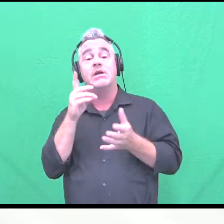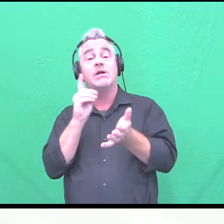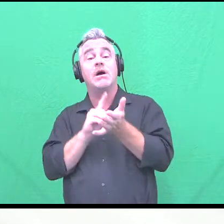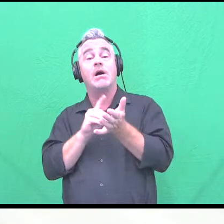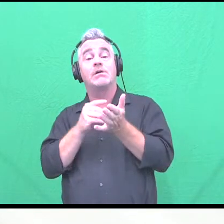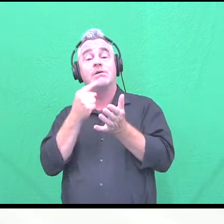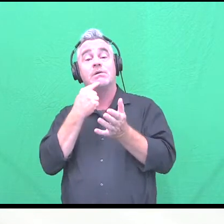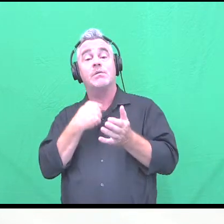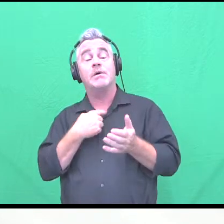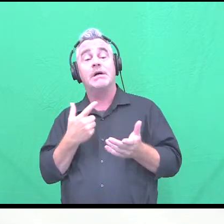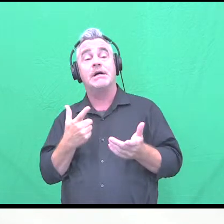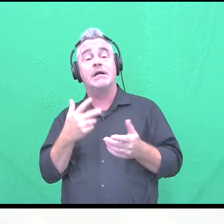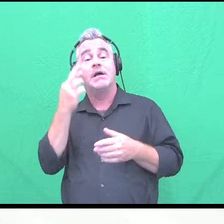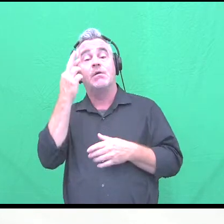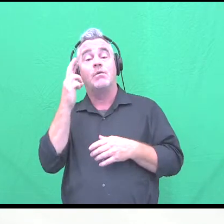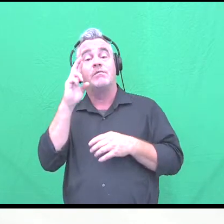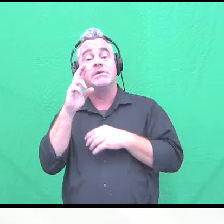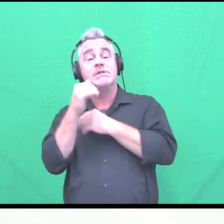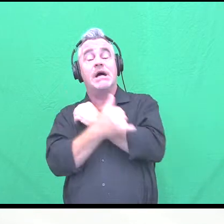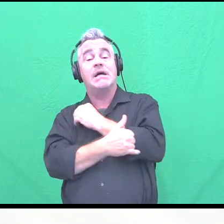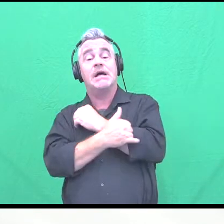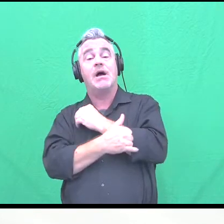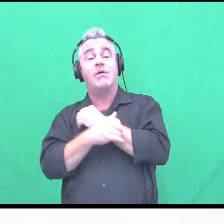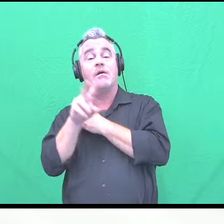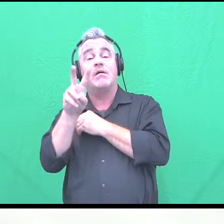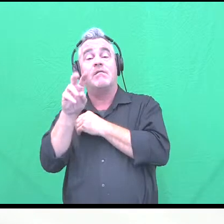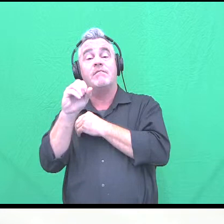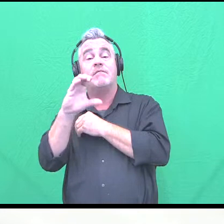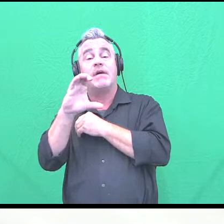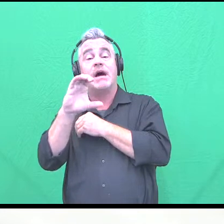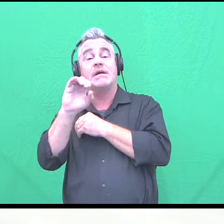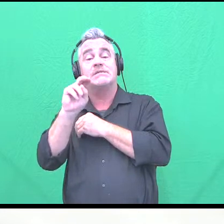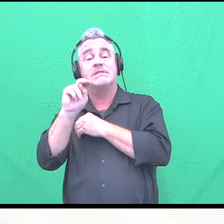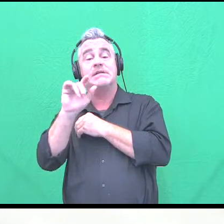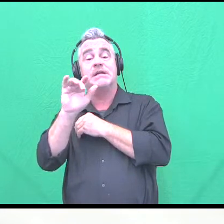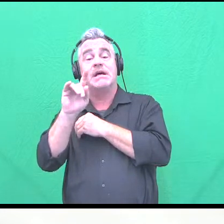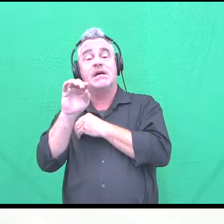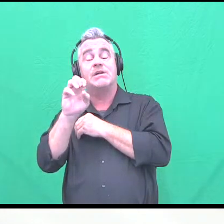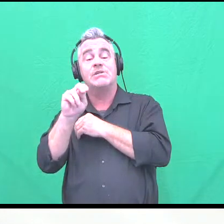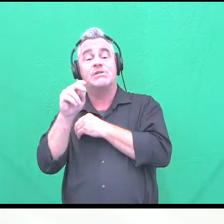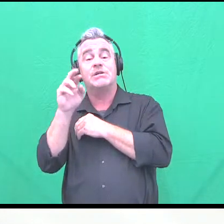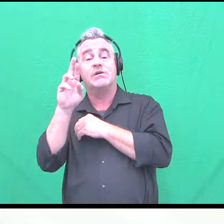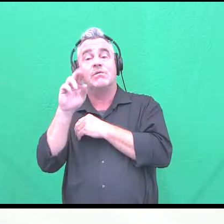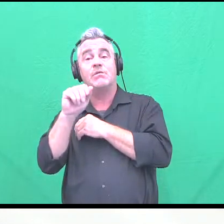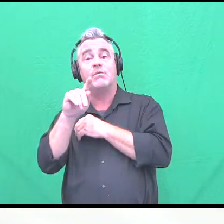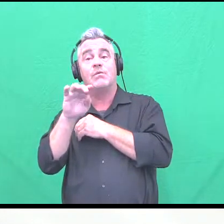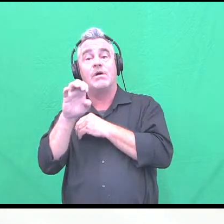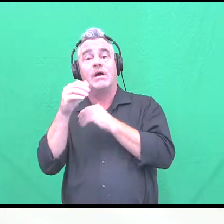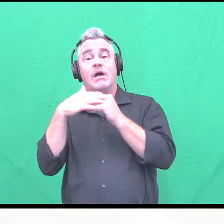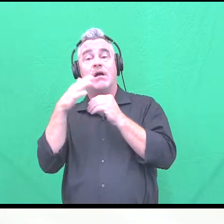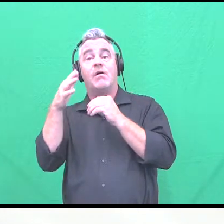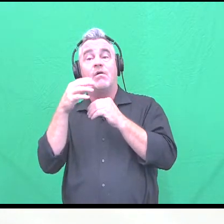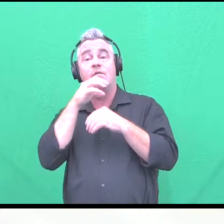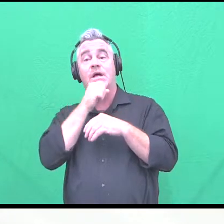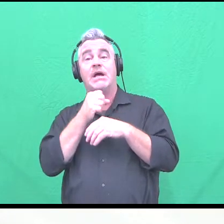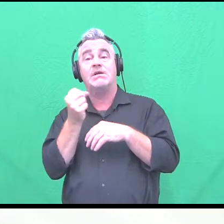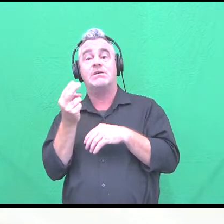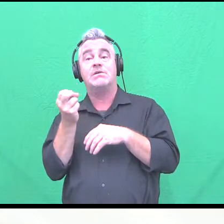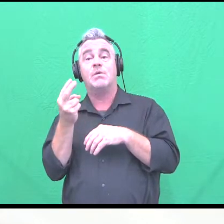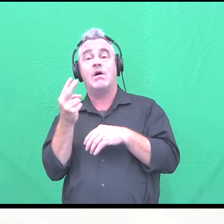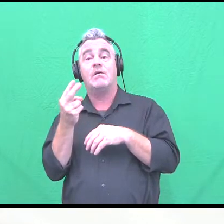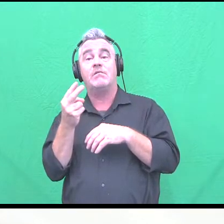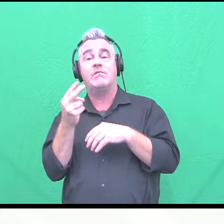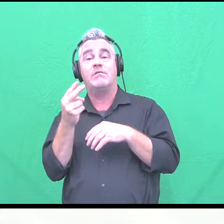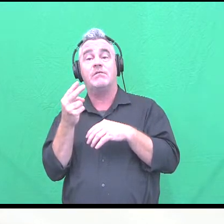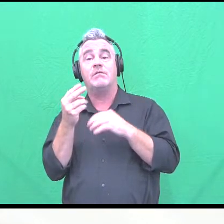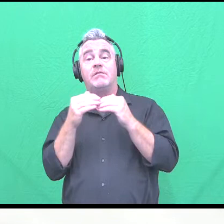is that in Riverside County, vaccination rates for those over the age of 12